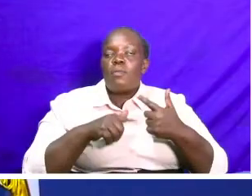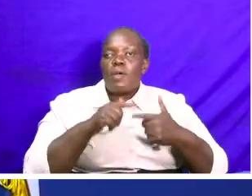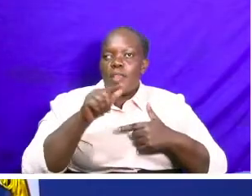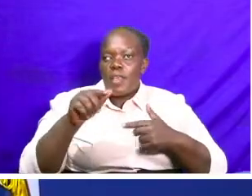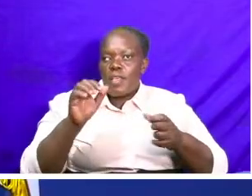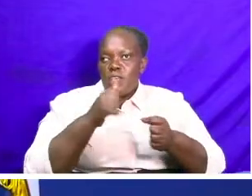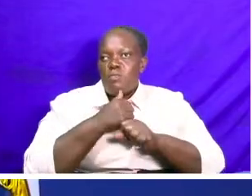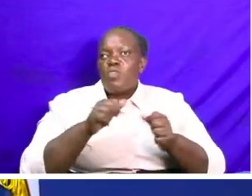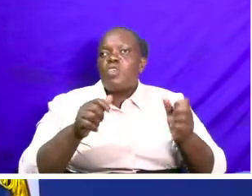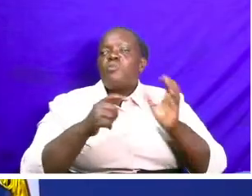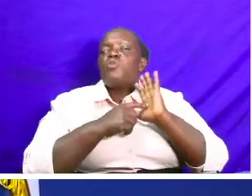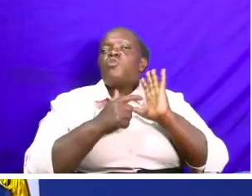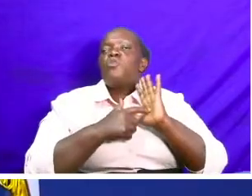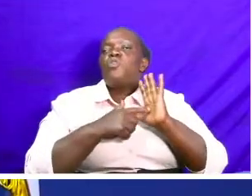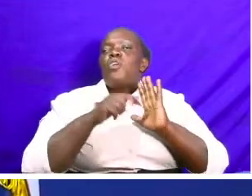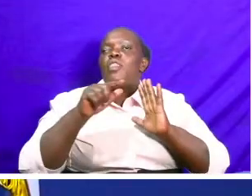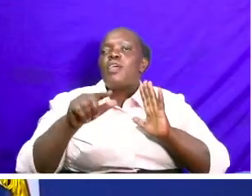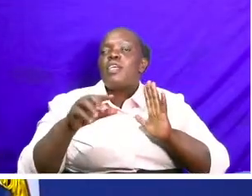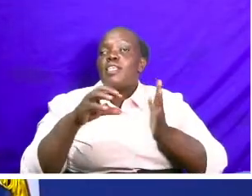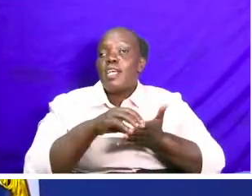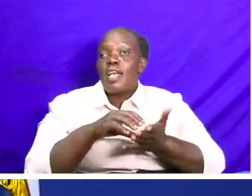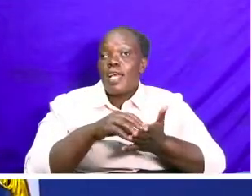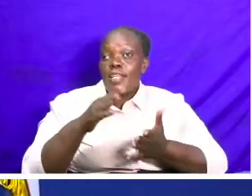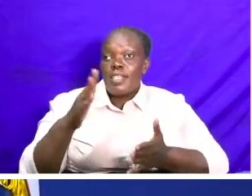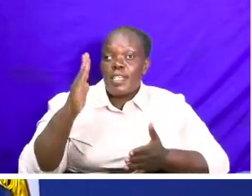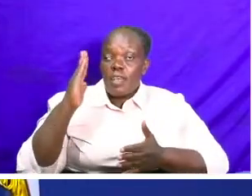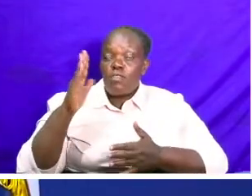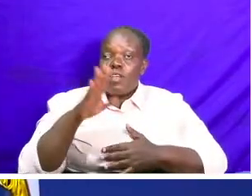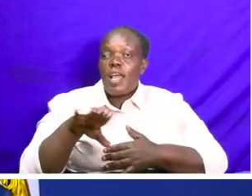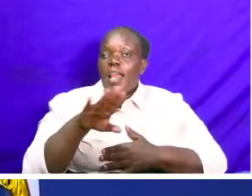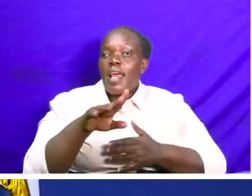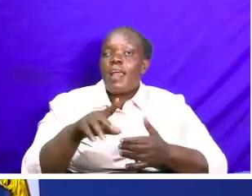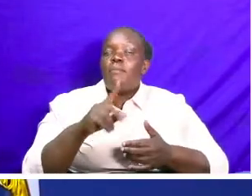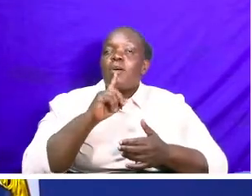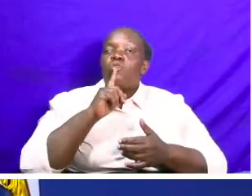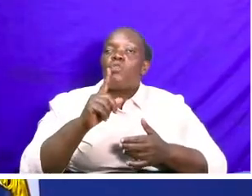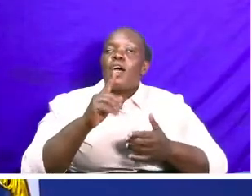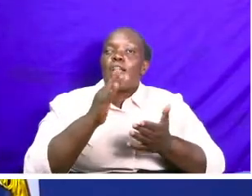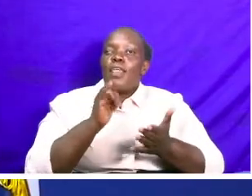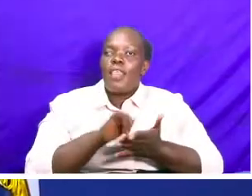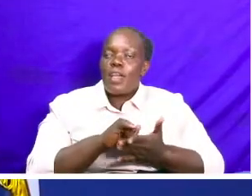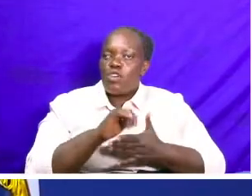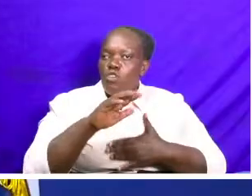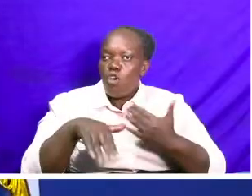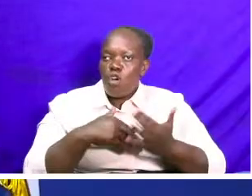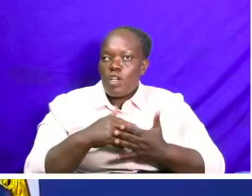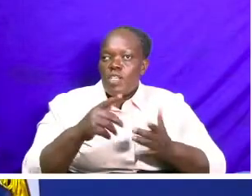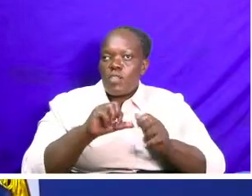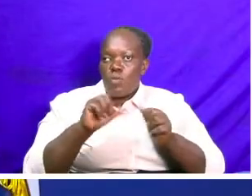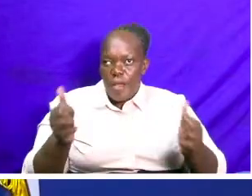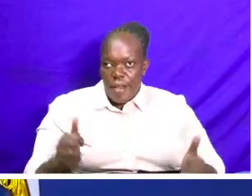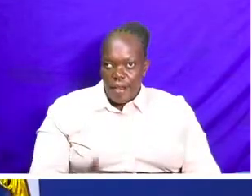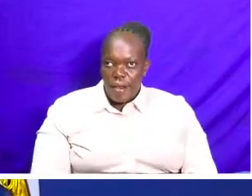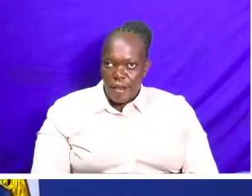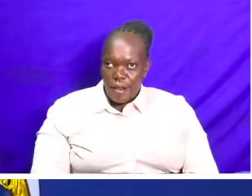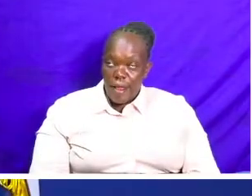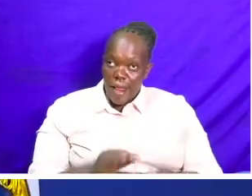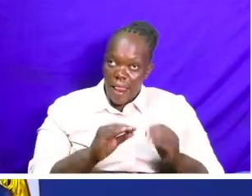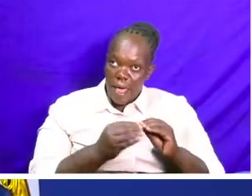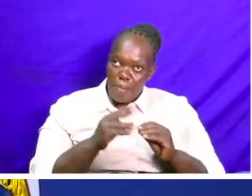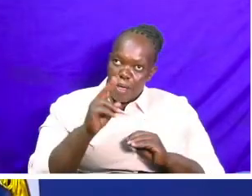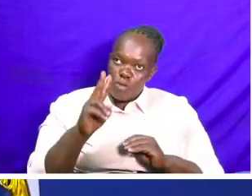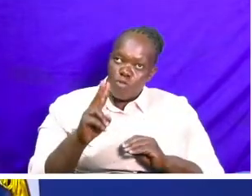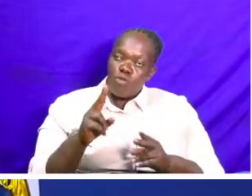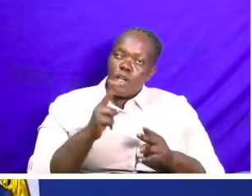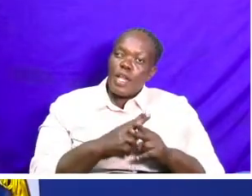we cannot disclose that this is a security issue, but rest assured that all is well. Number two,